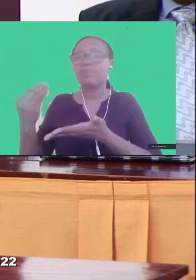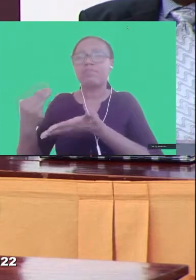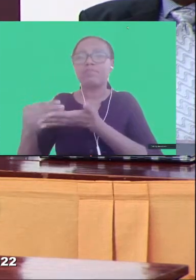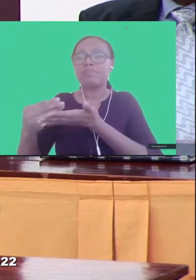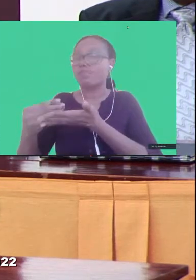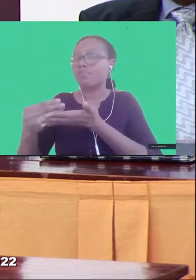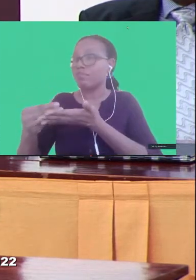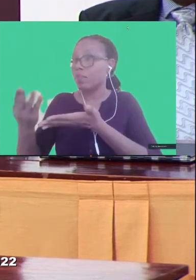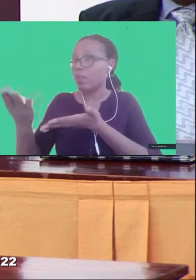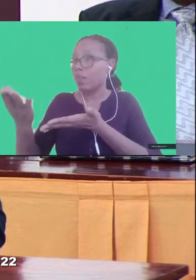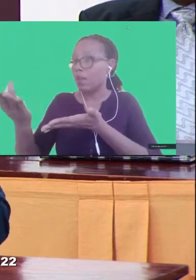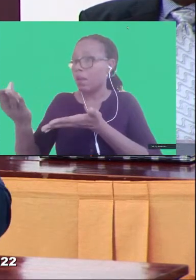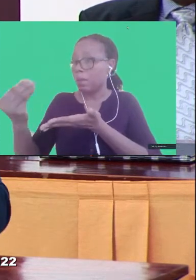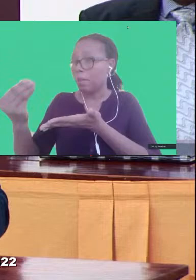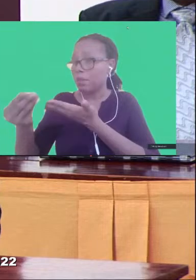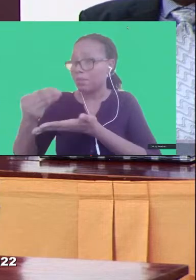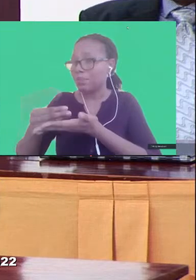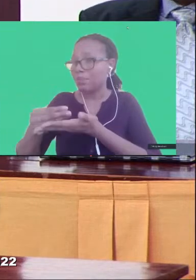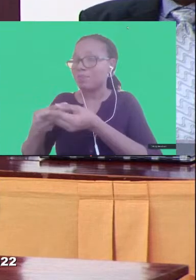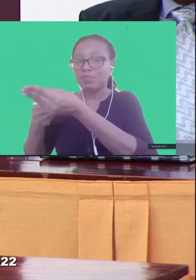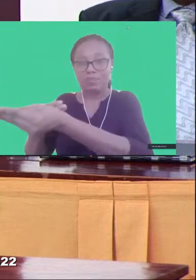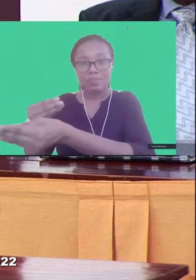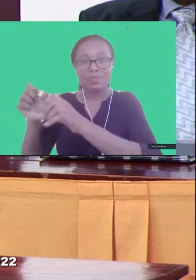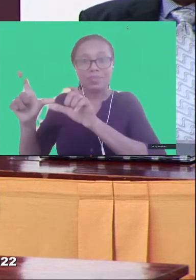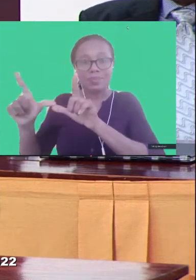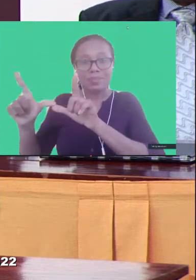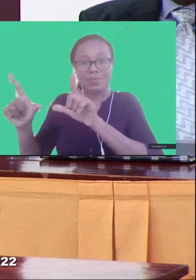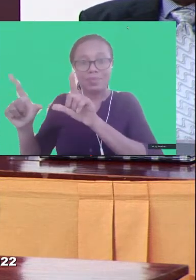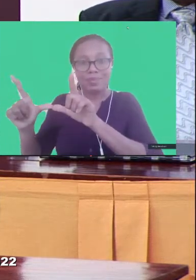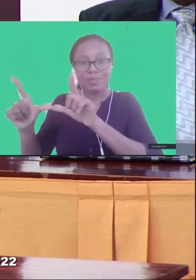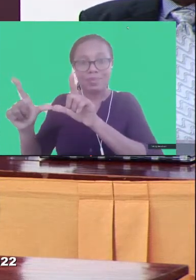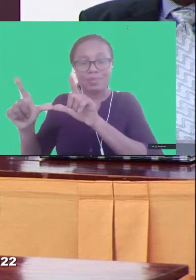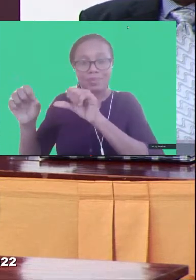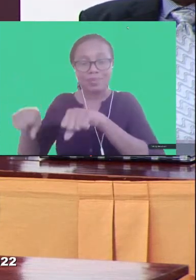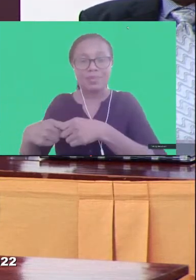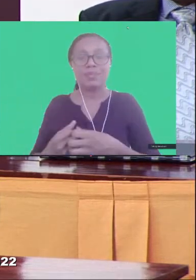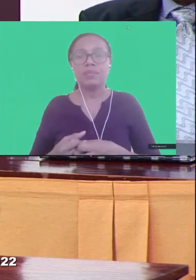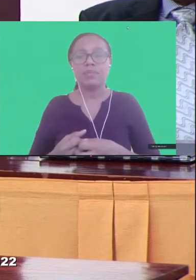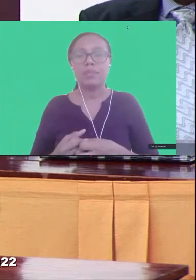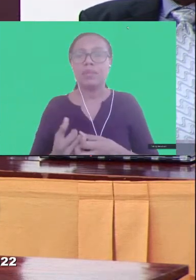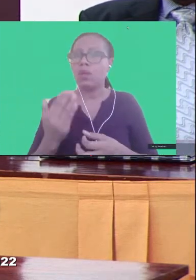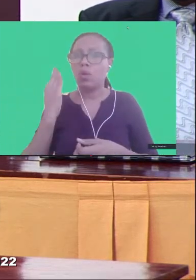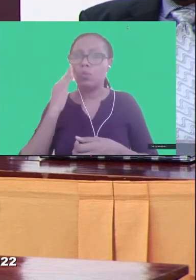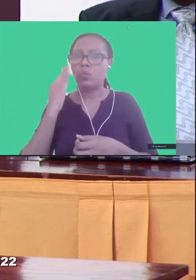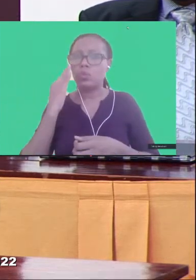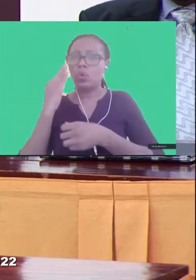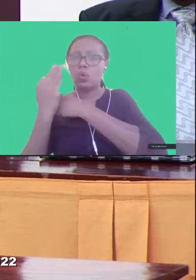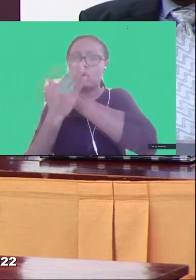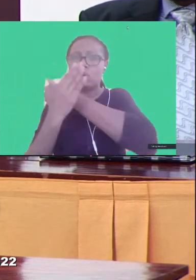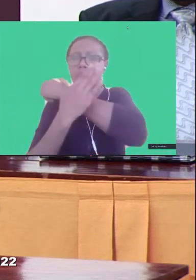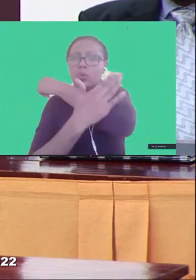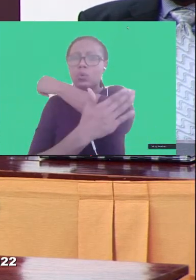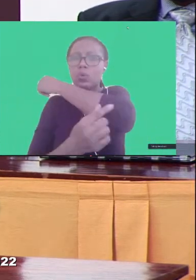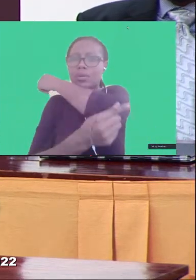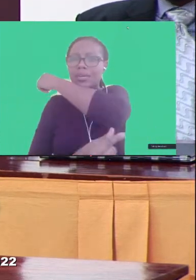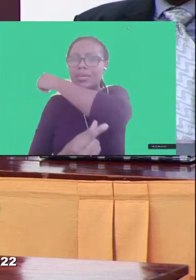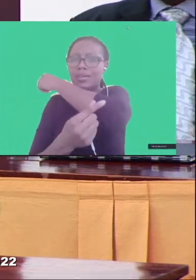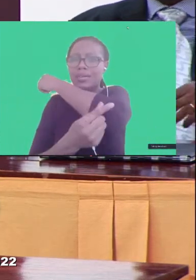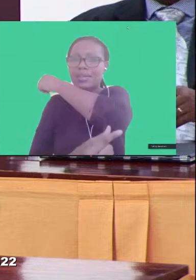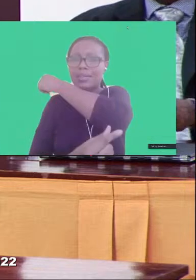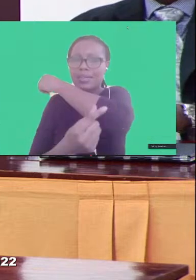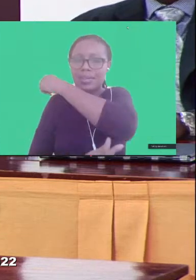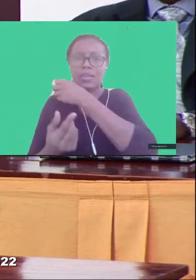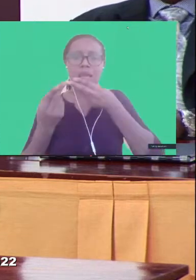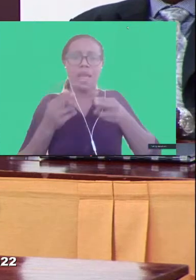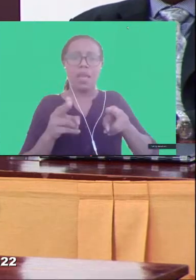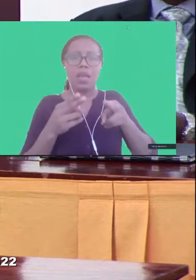is aware of what's happening in Guyana, and we feel that we still have a lot to offer in terms of our offshore potential, and